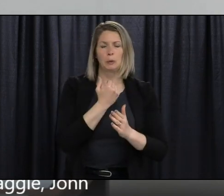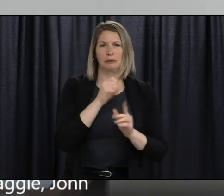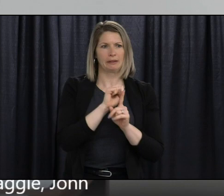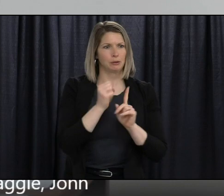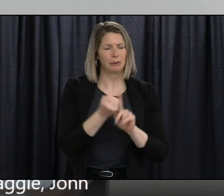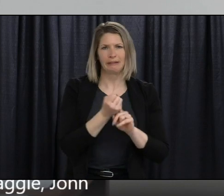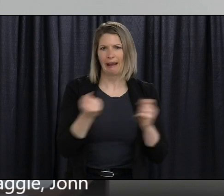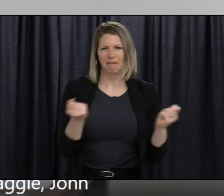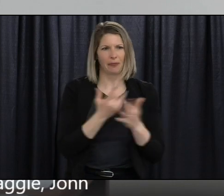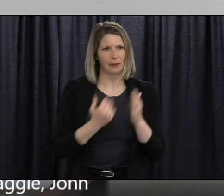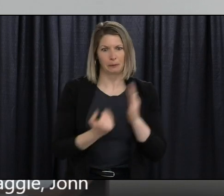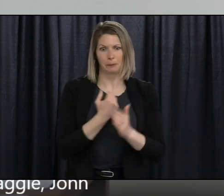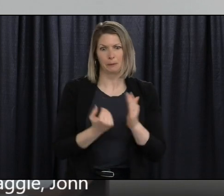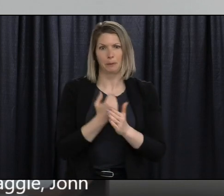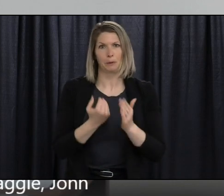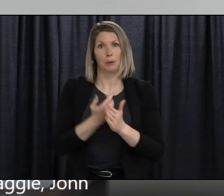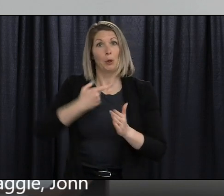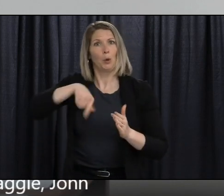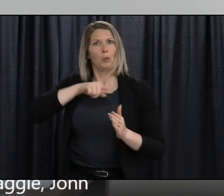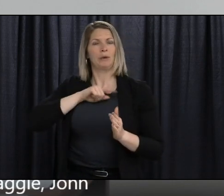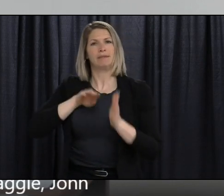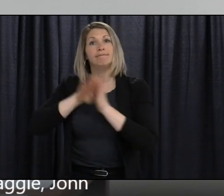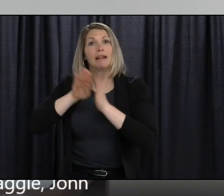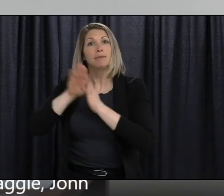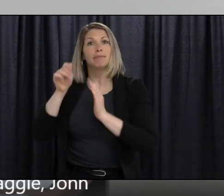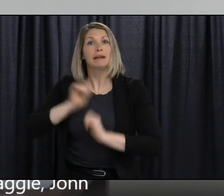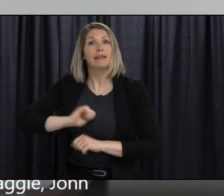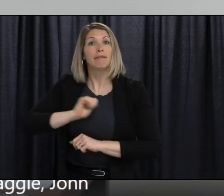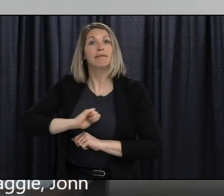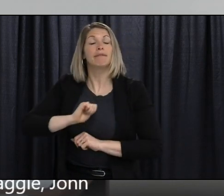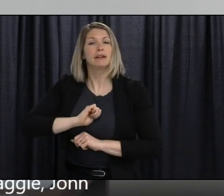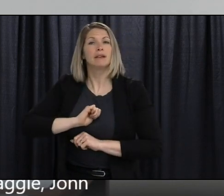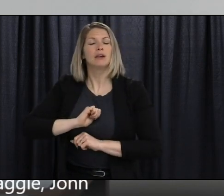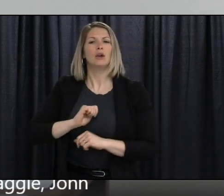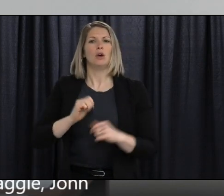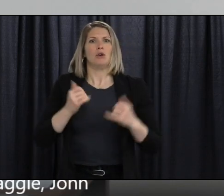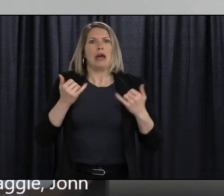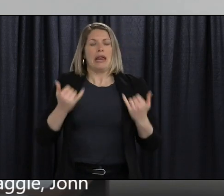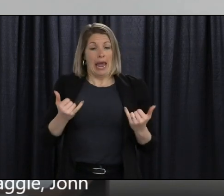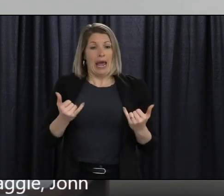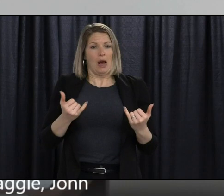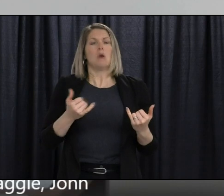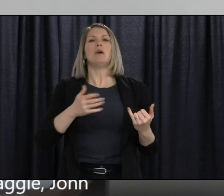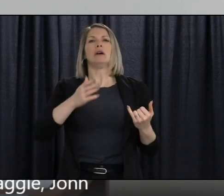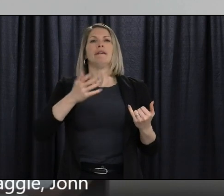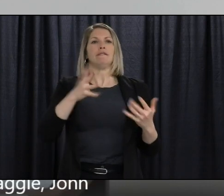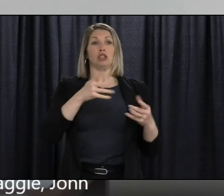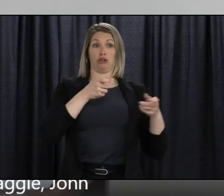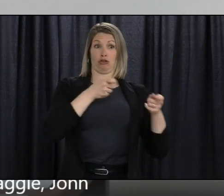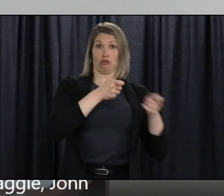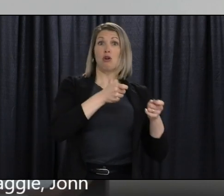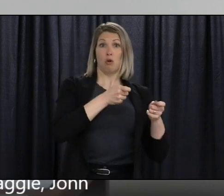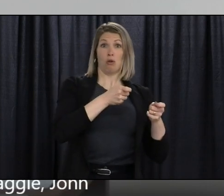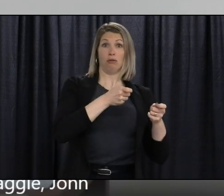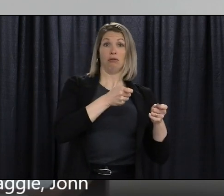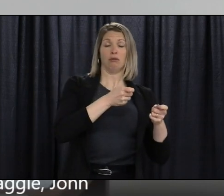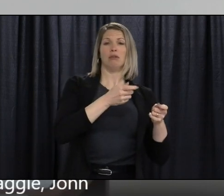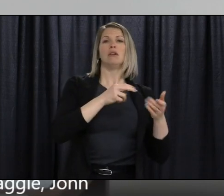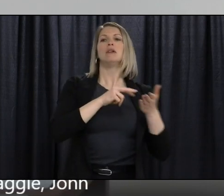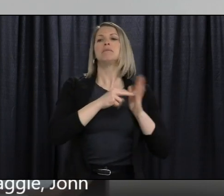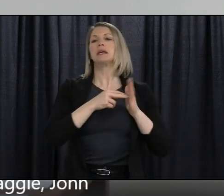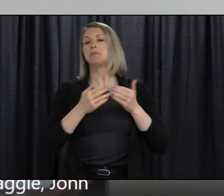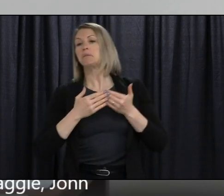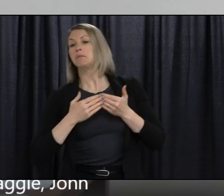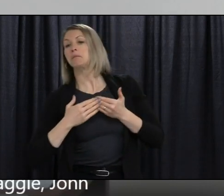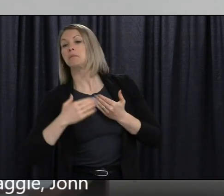and work to contain the spread. And that's worked. Now what we have to do is figure out how we